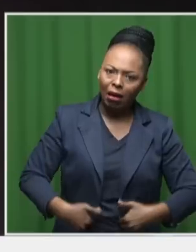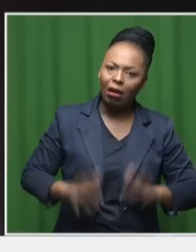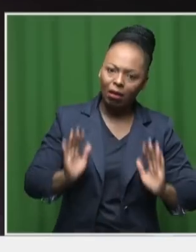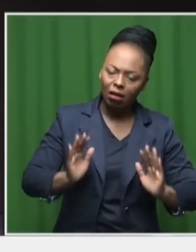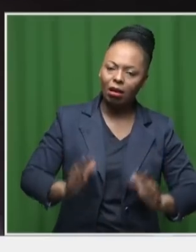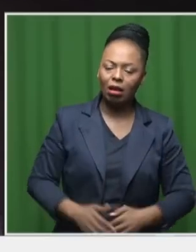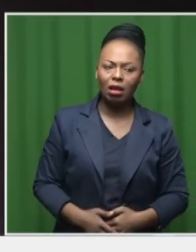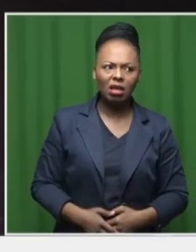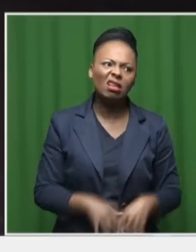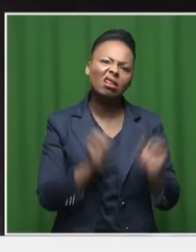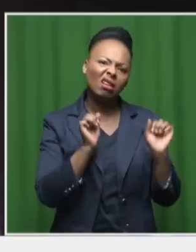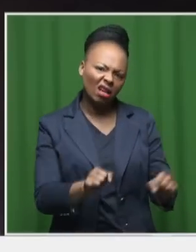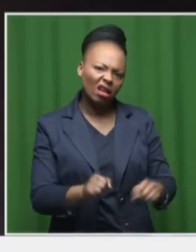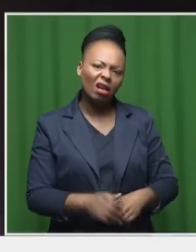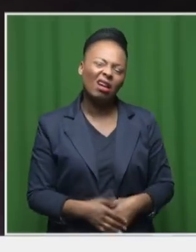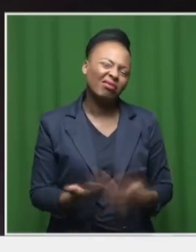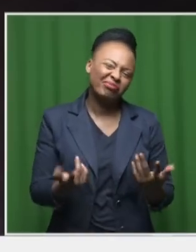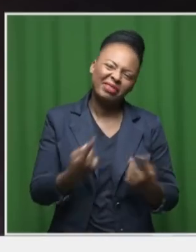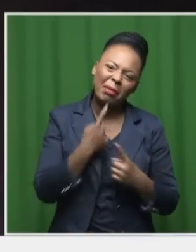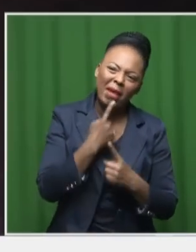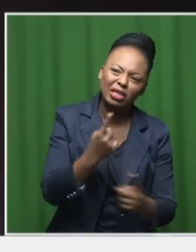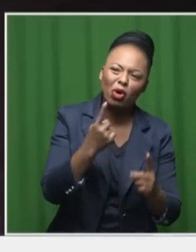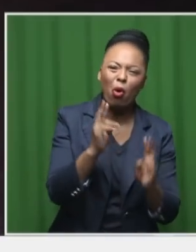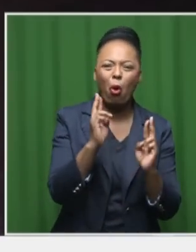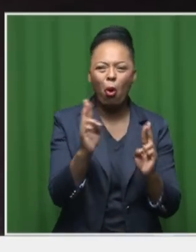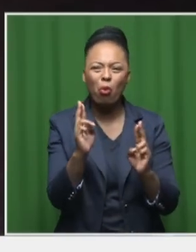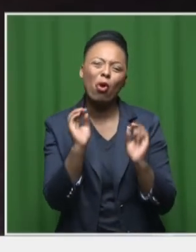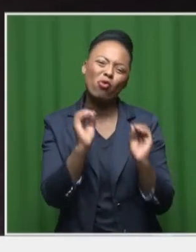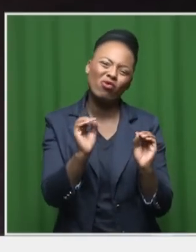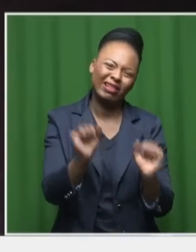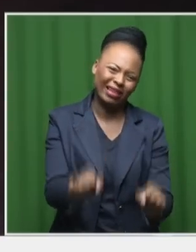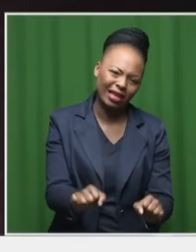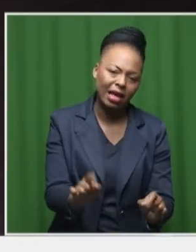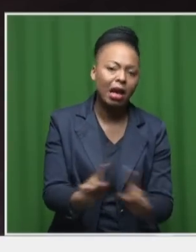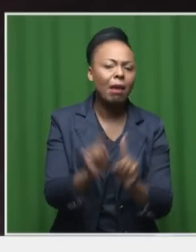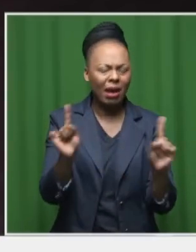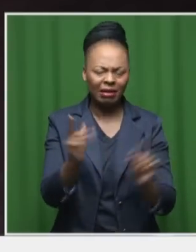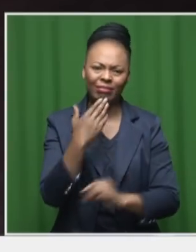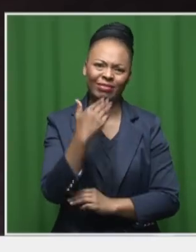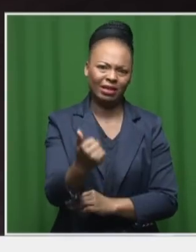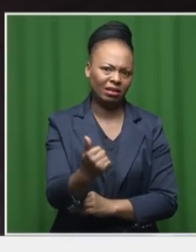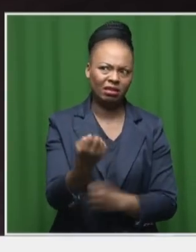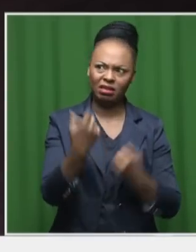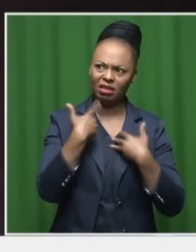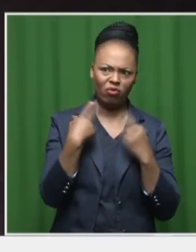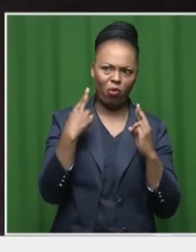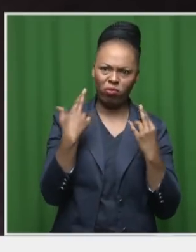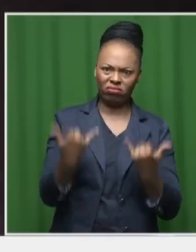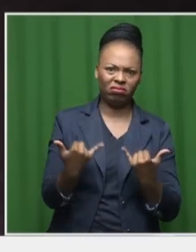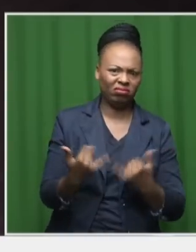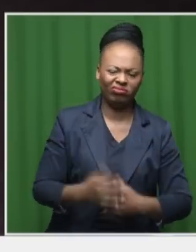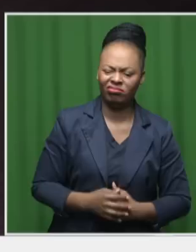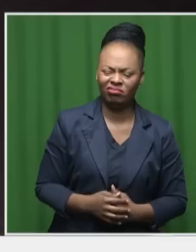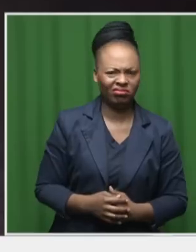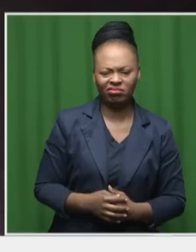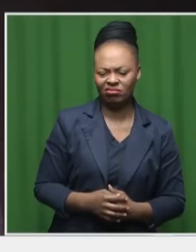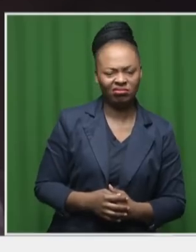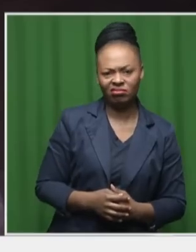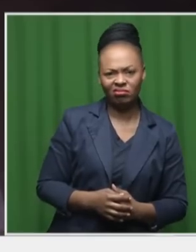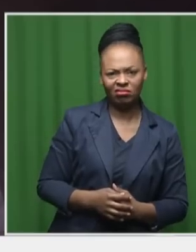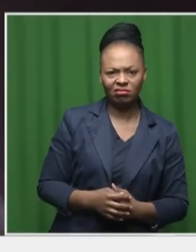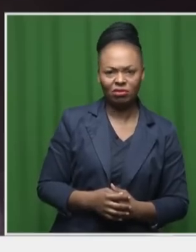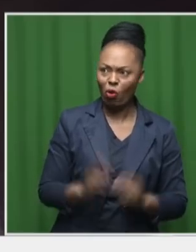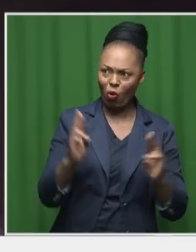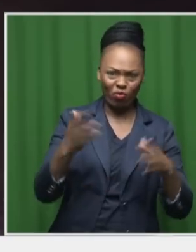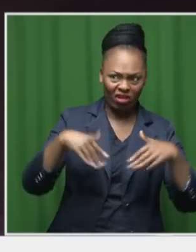So, yes, messages of hope are fine, but please don't give me hope when there is